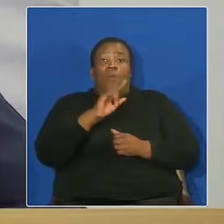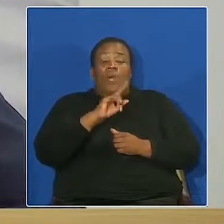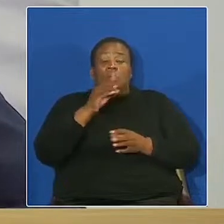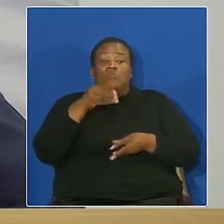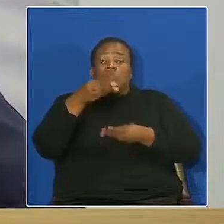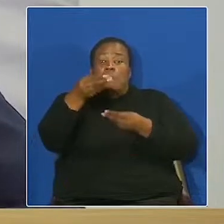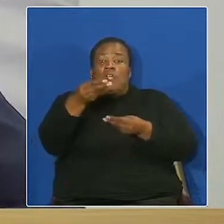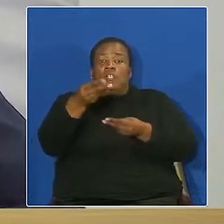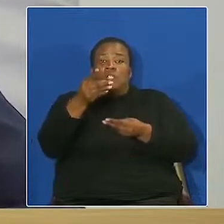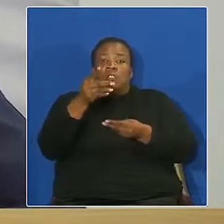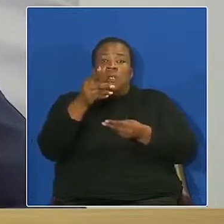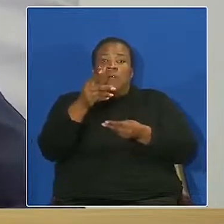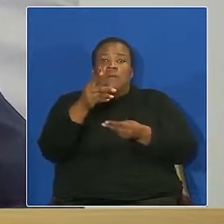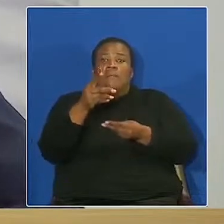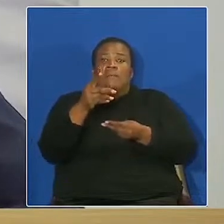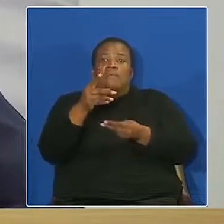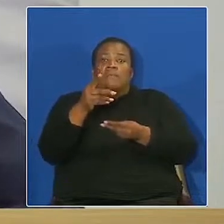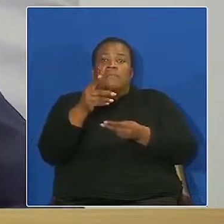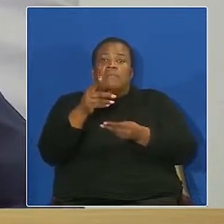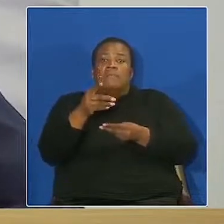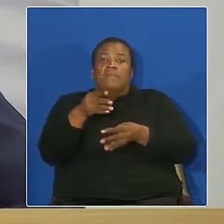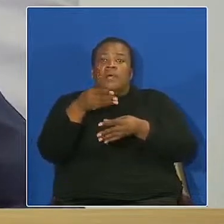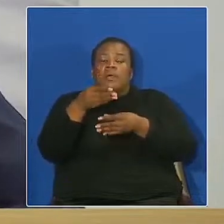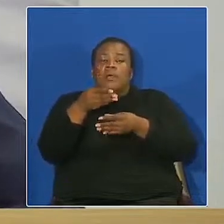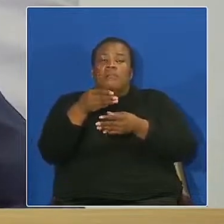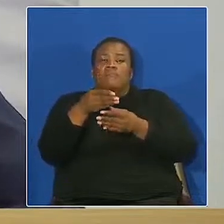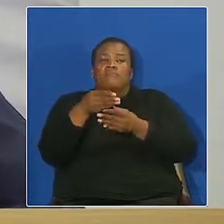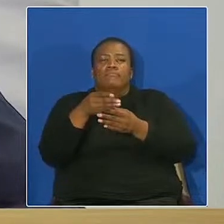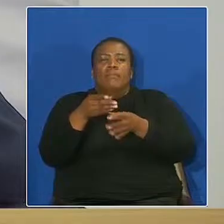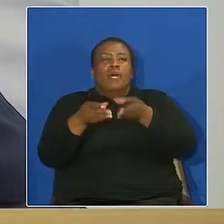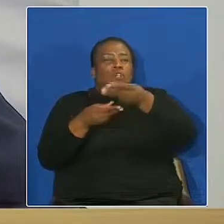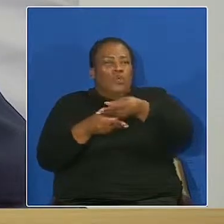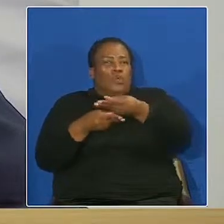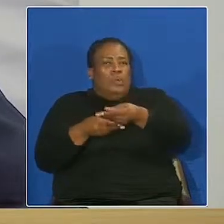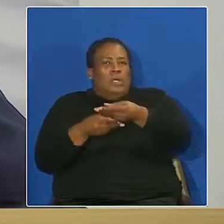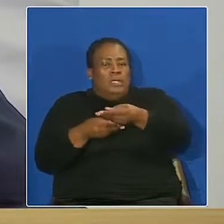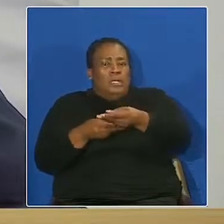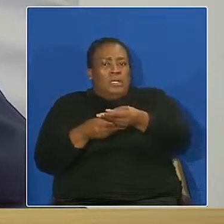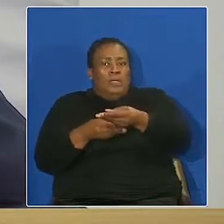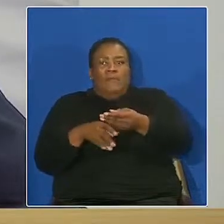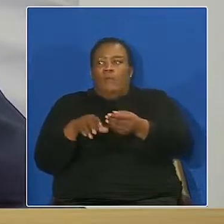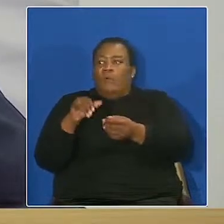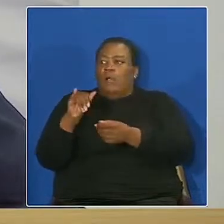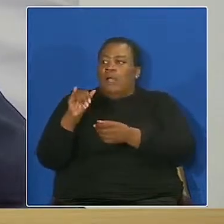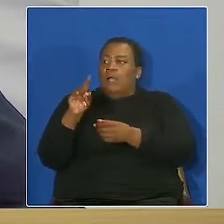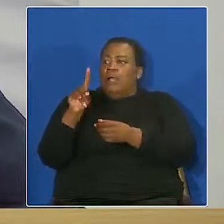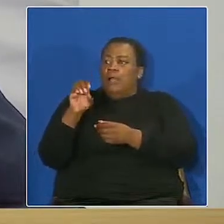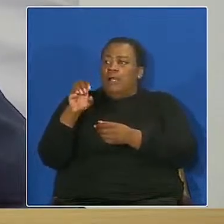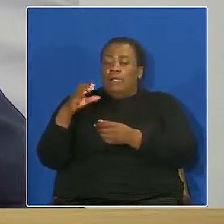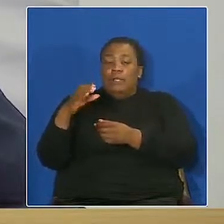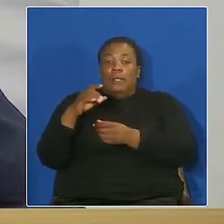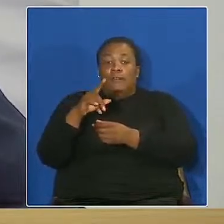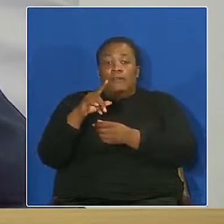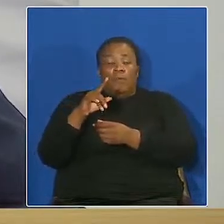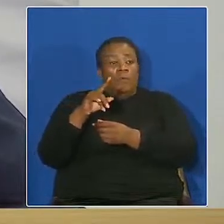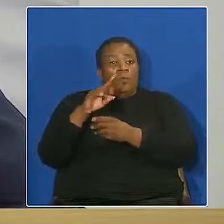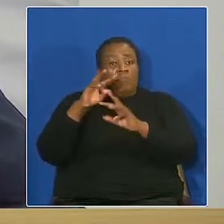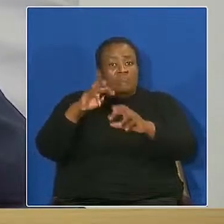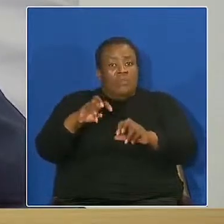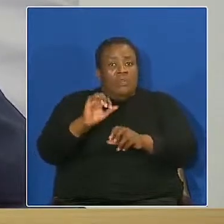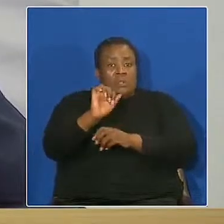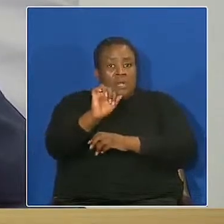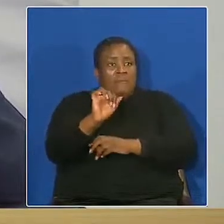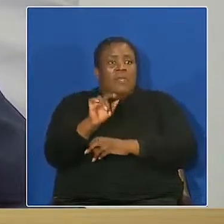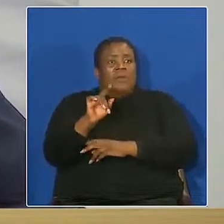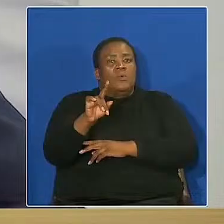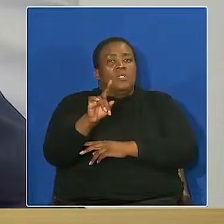documents to the ID or IDEC for their investigation. So it was during that week or